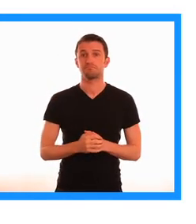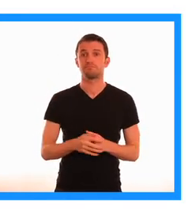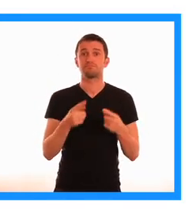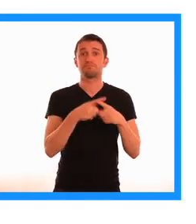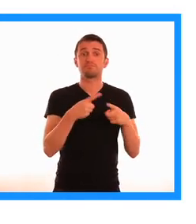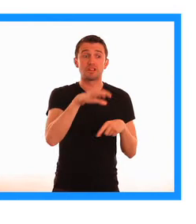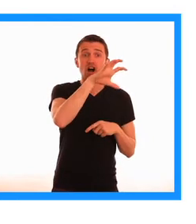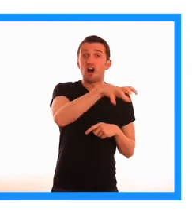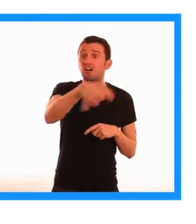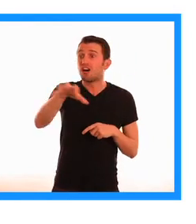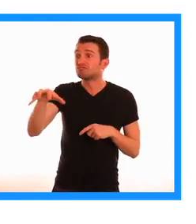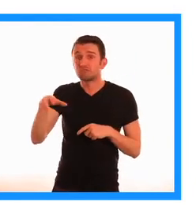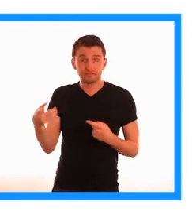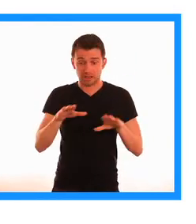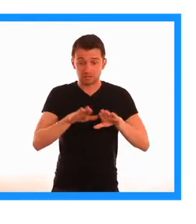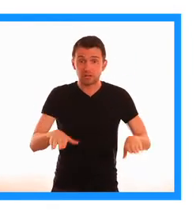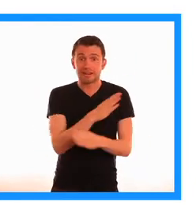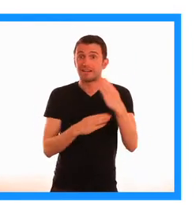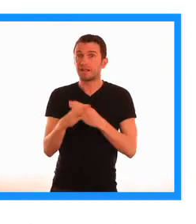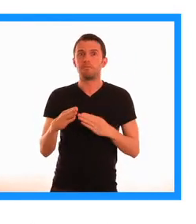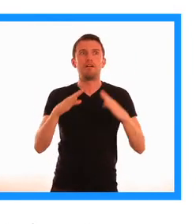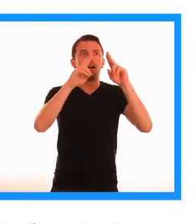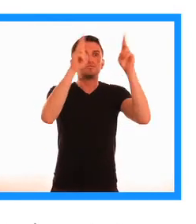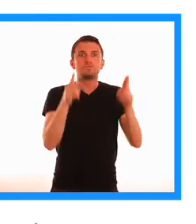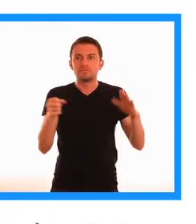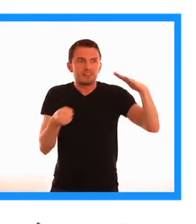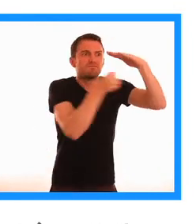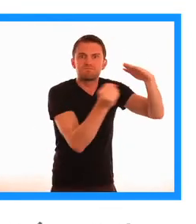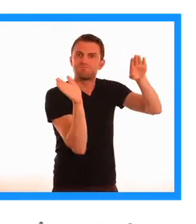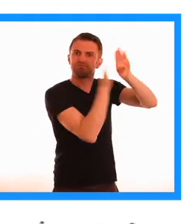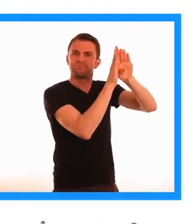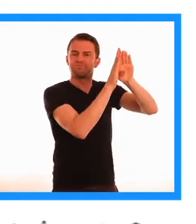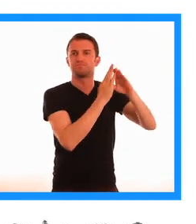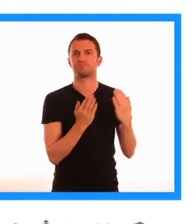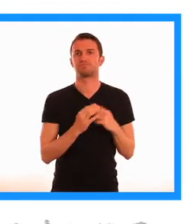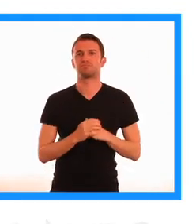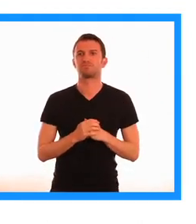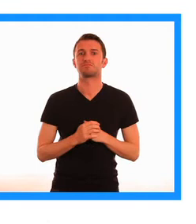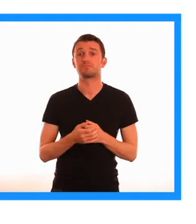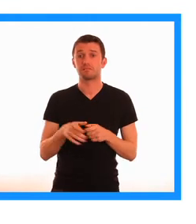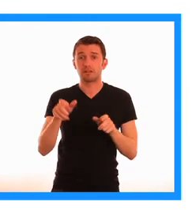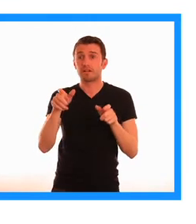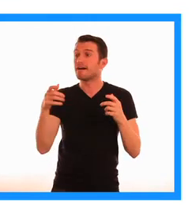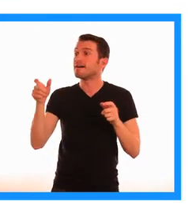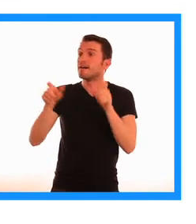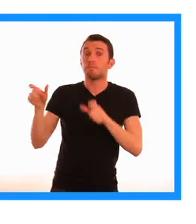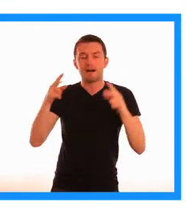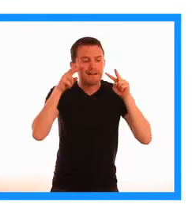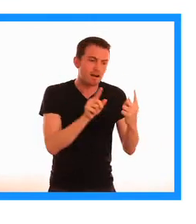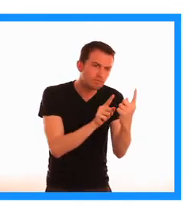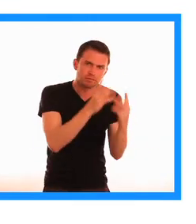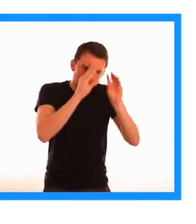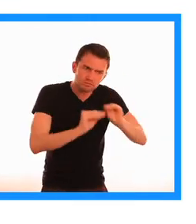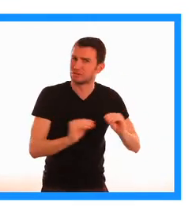countries, children with disabilities continue to be placed in institutions. It is rare for these facilities to provide the individual attention that children need to develop